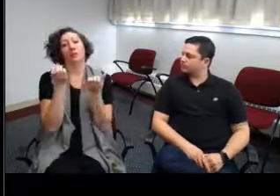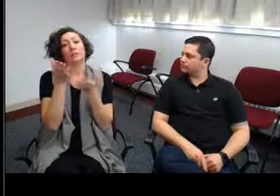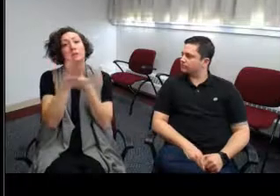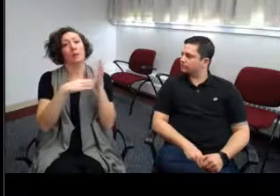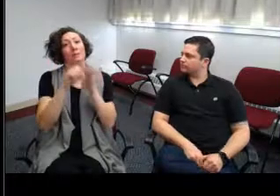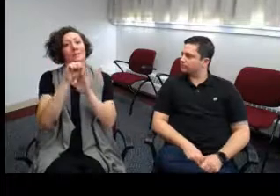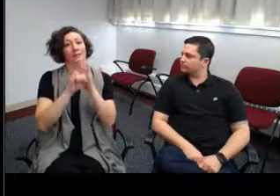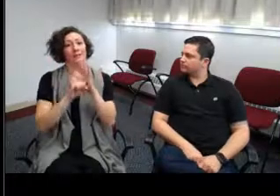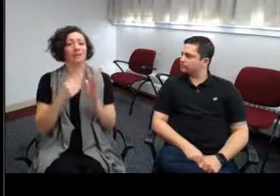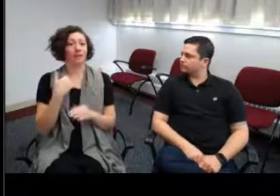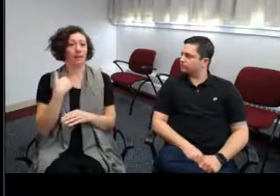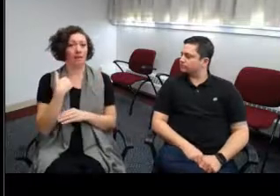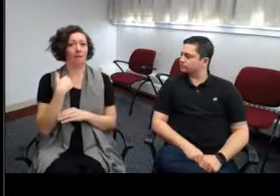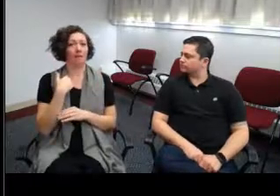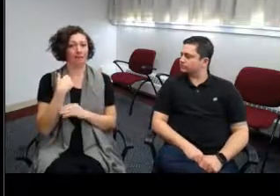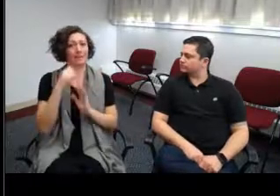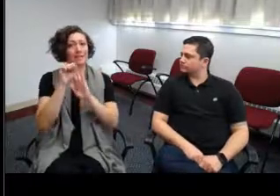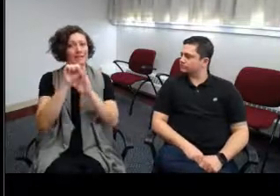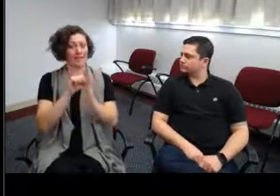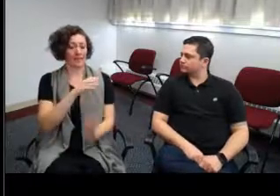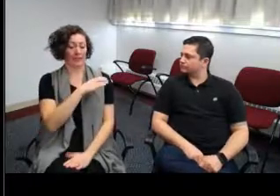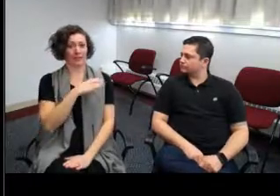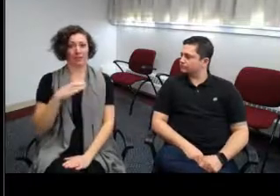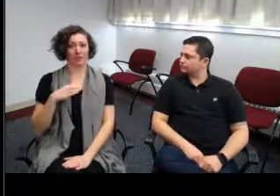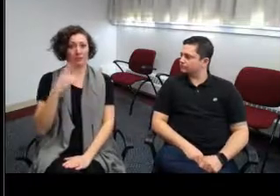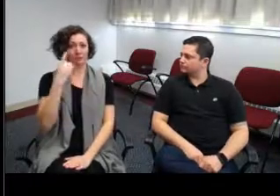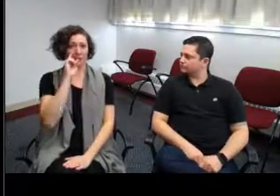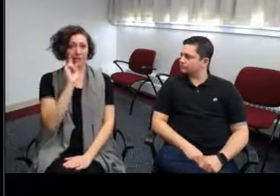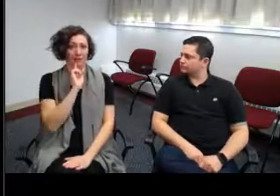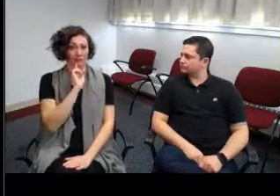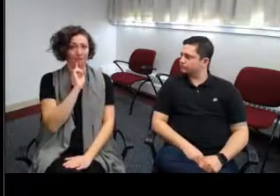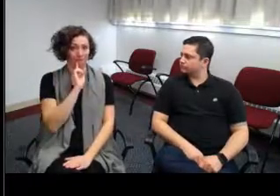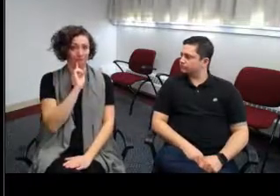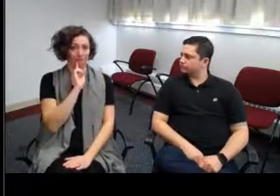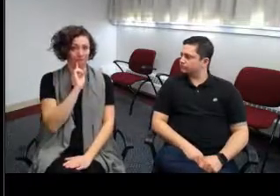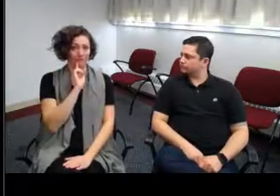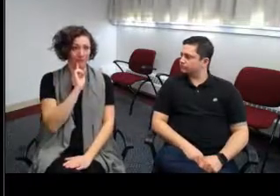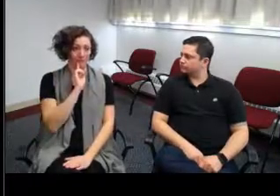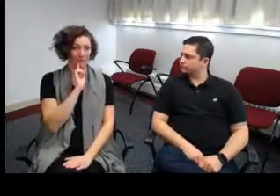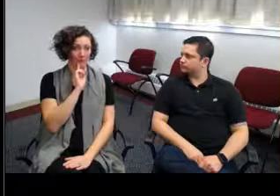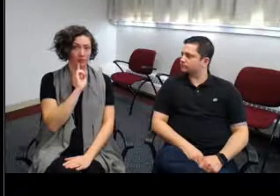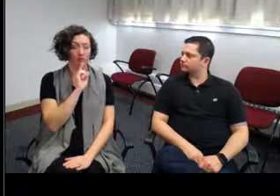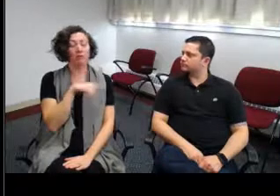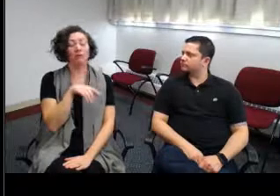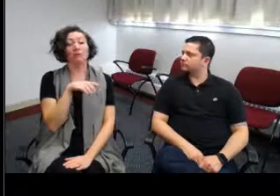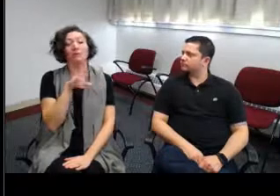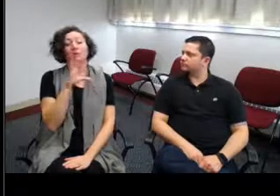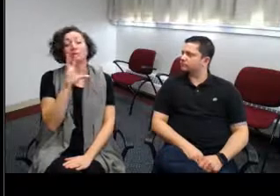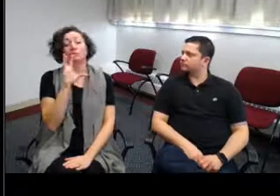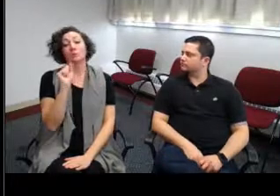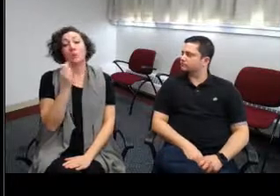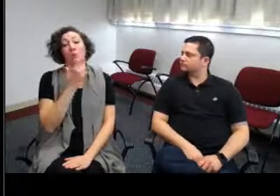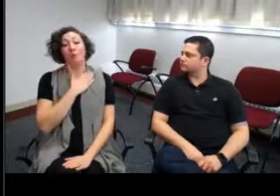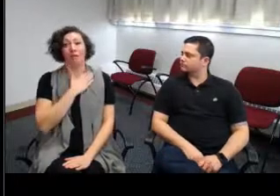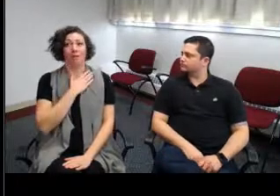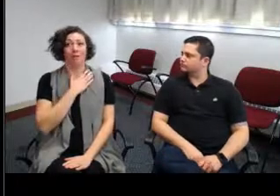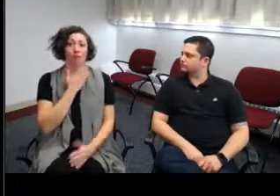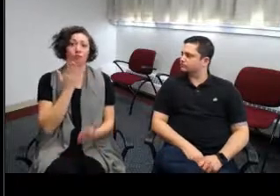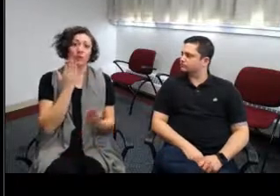located. So in some states, they do have a commission for the deaf.